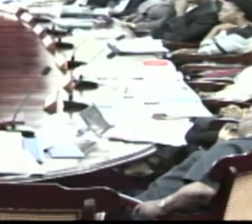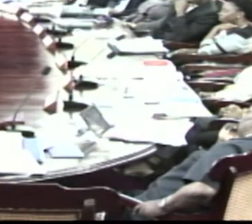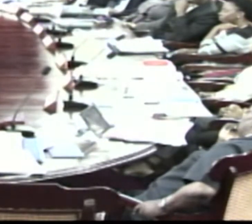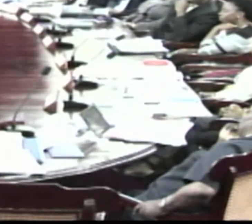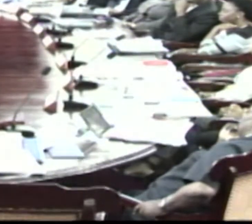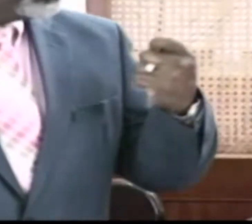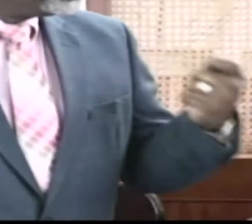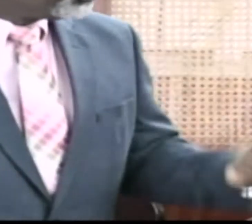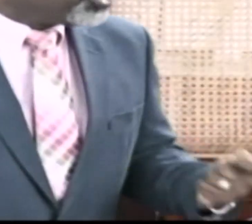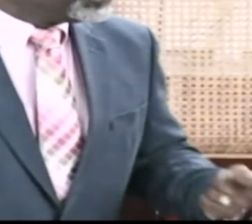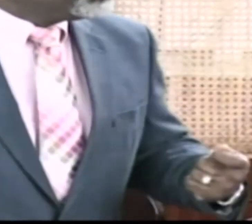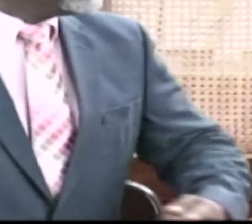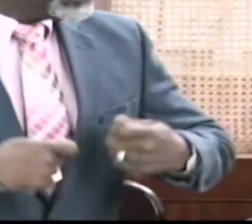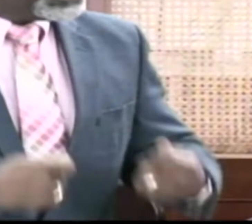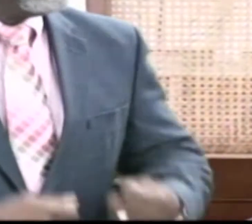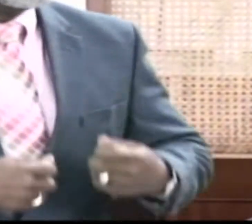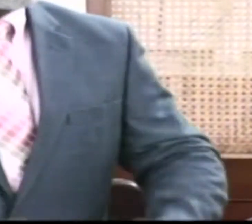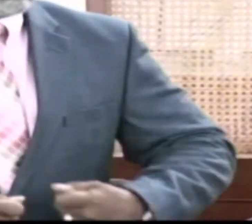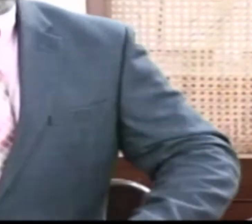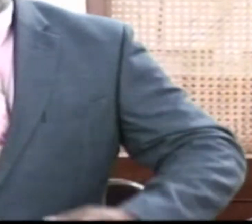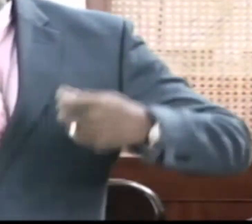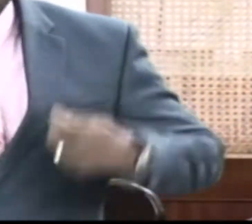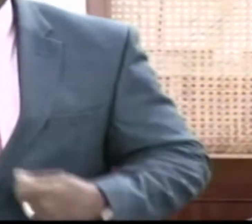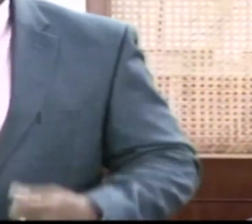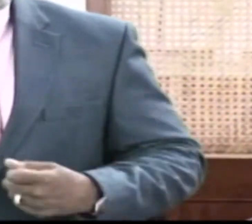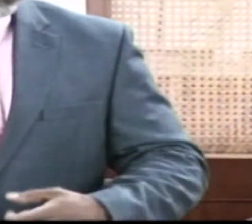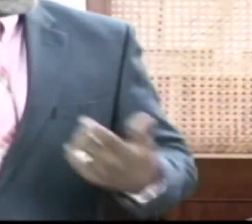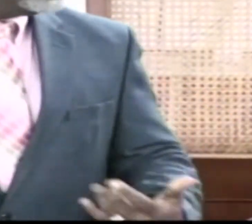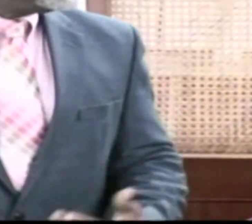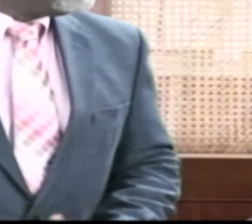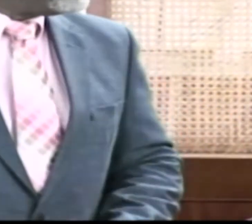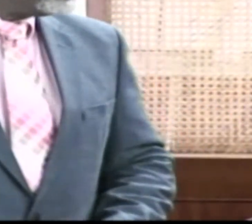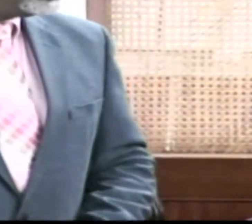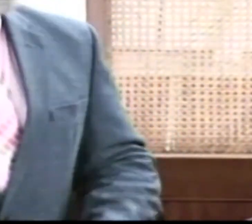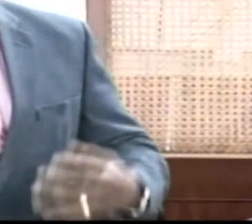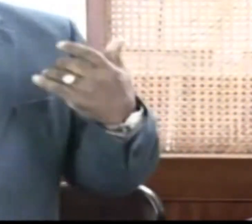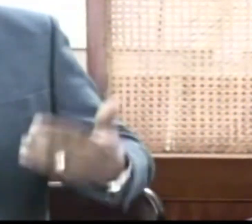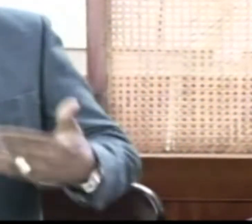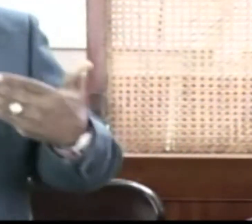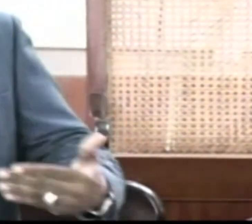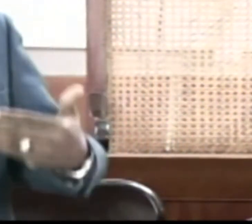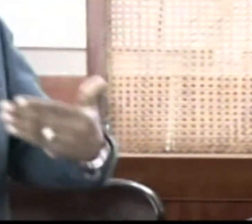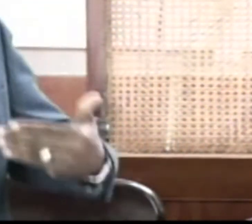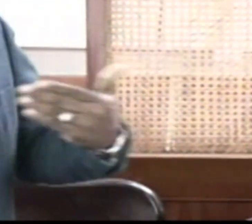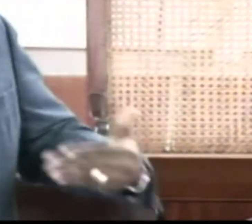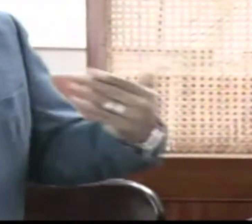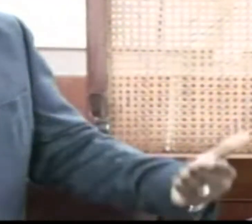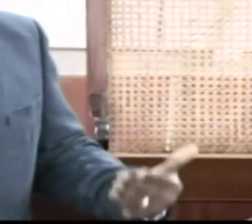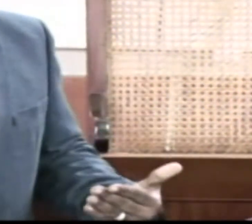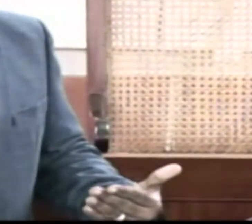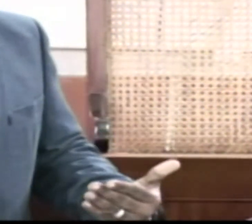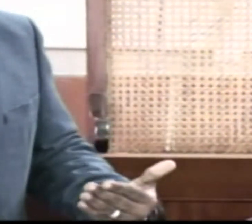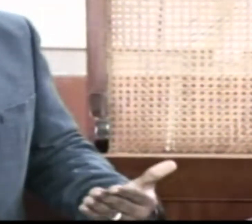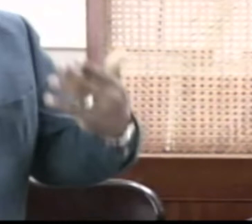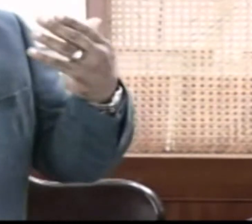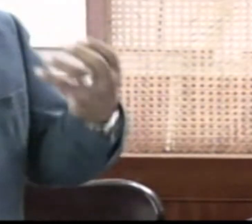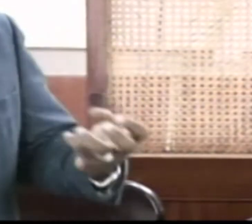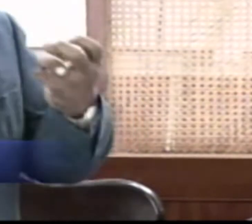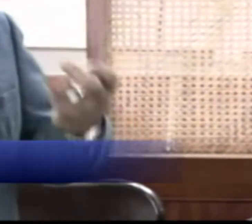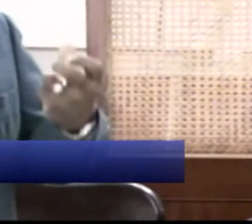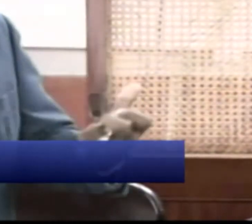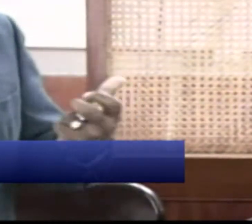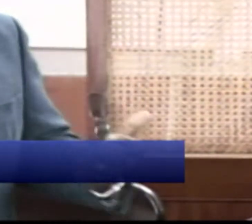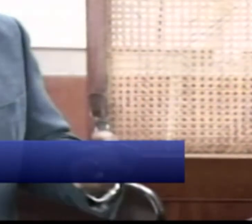manner as to ensure that he was able to give more than he received. He used his talents in such a manner that